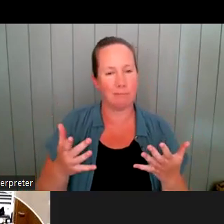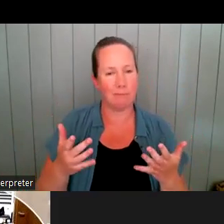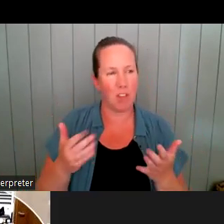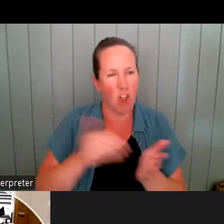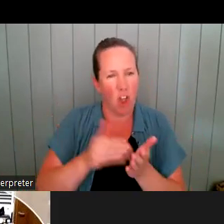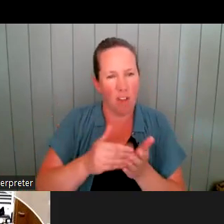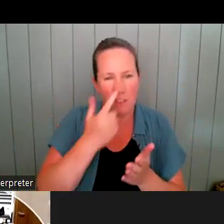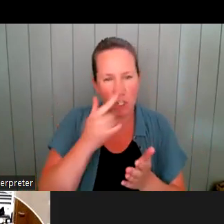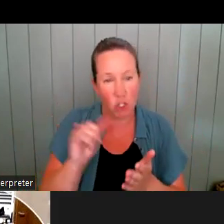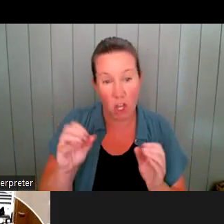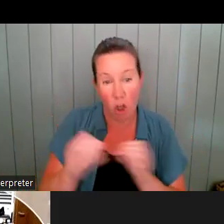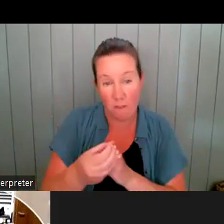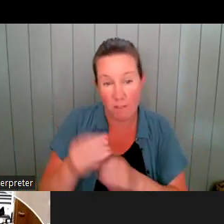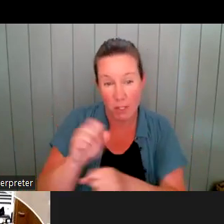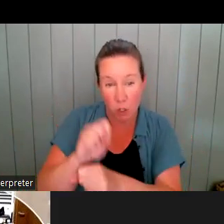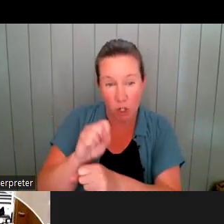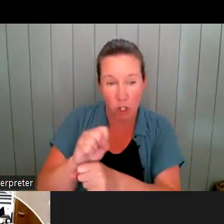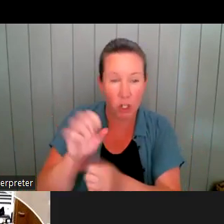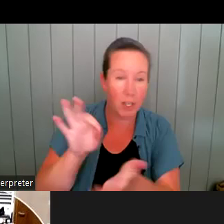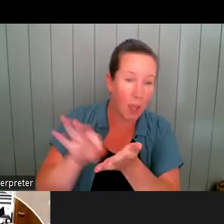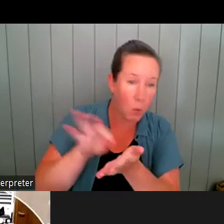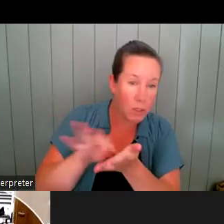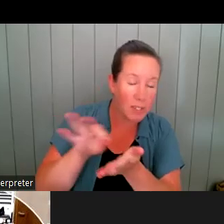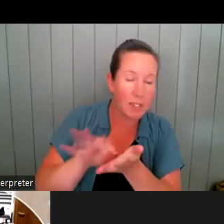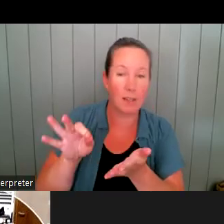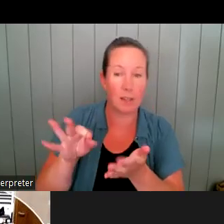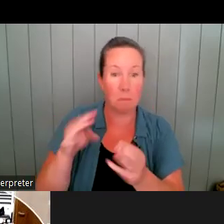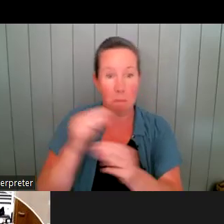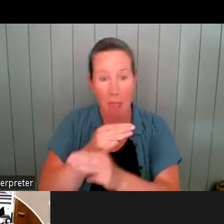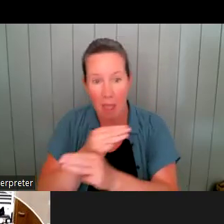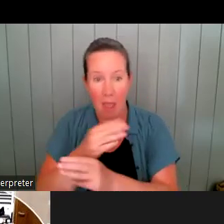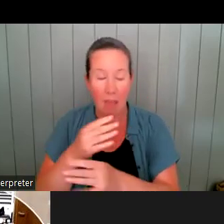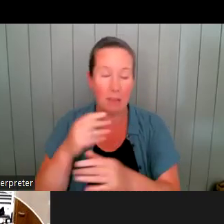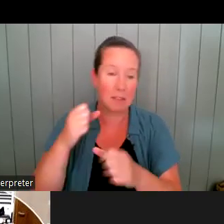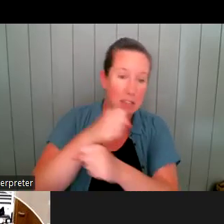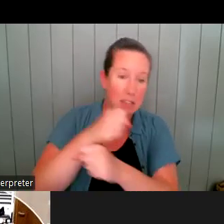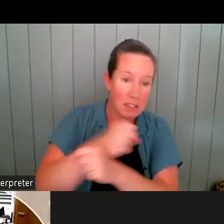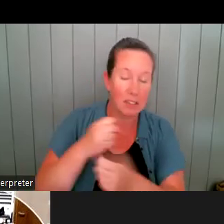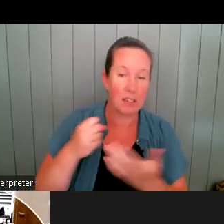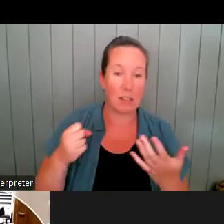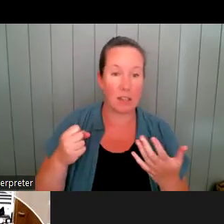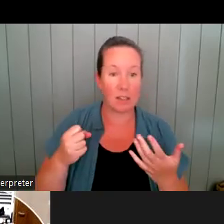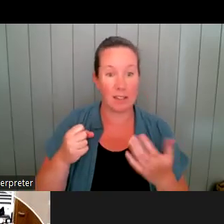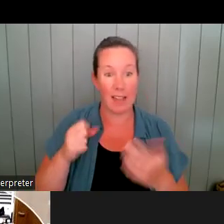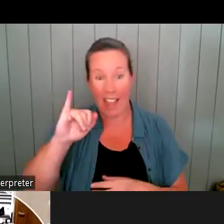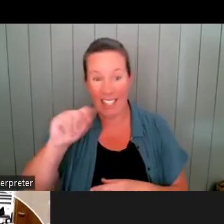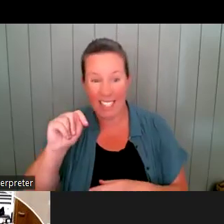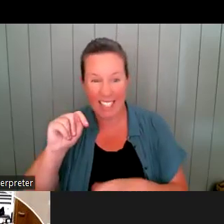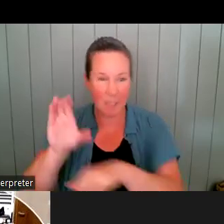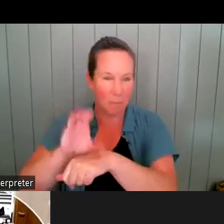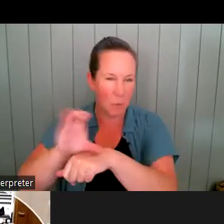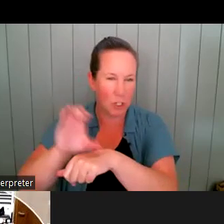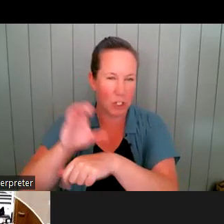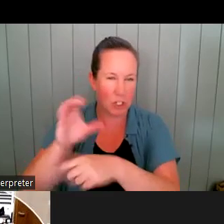work, accounting, mathematics and statistics, information technology,